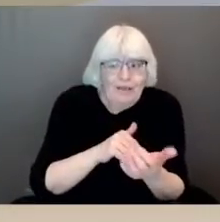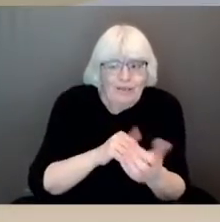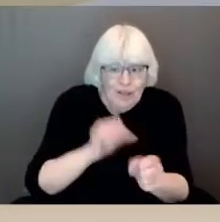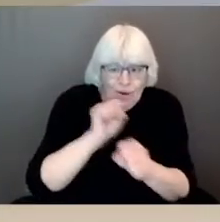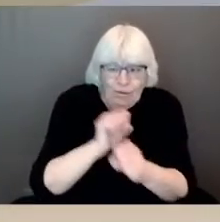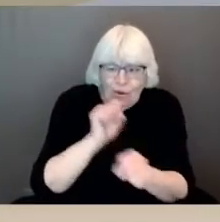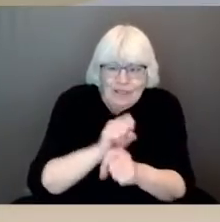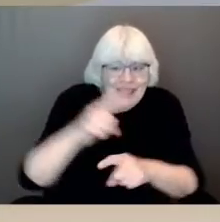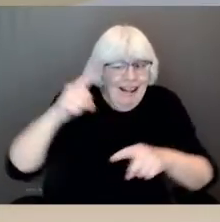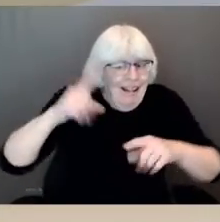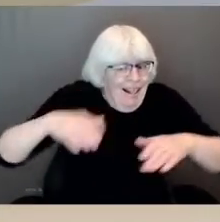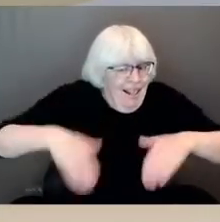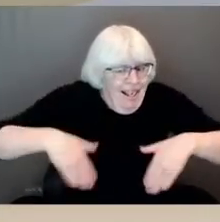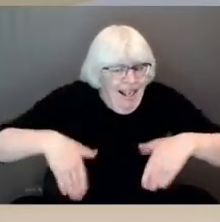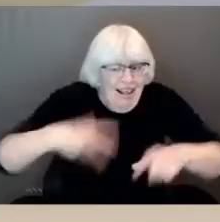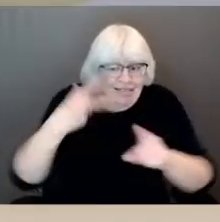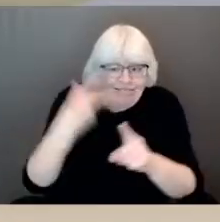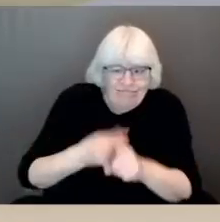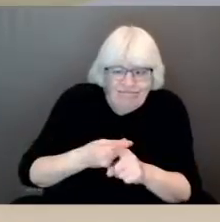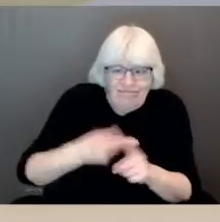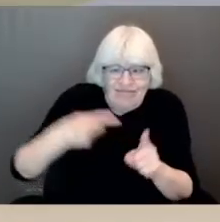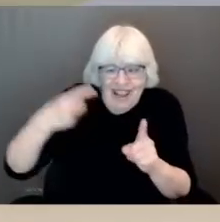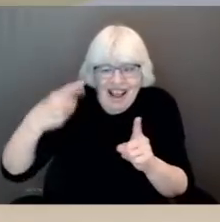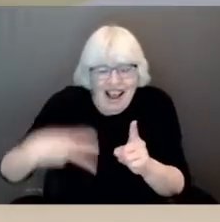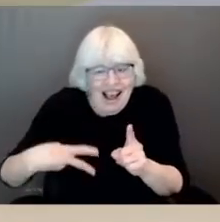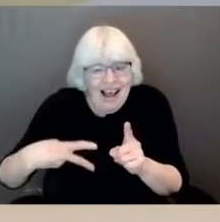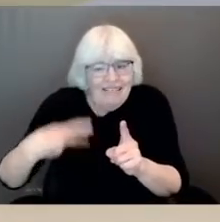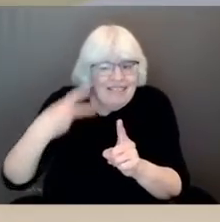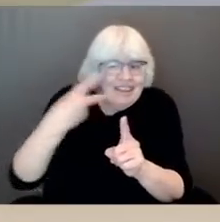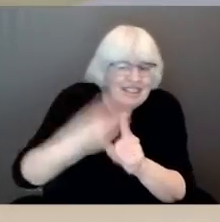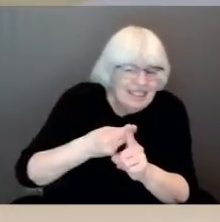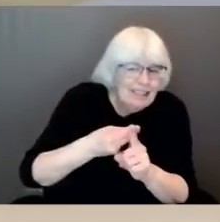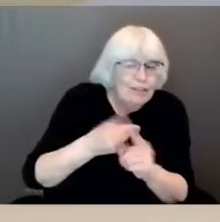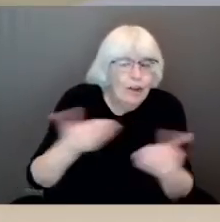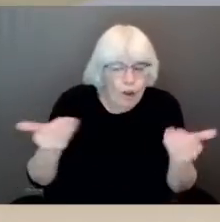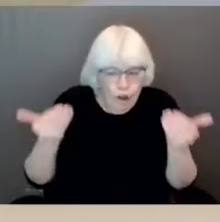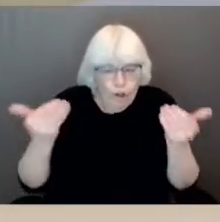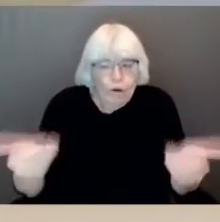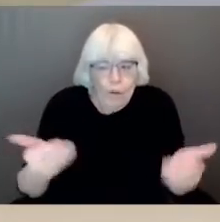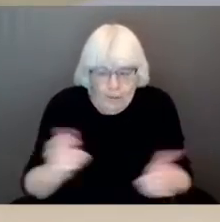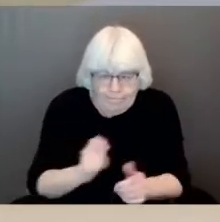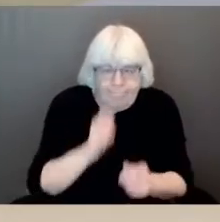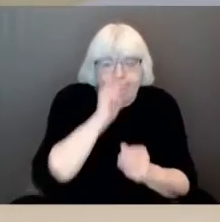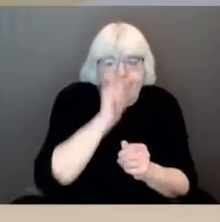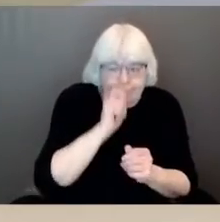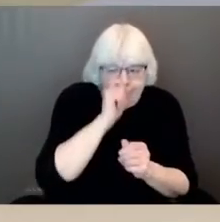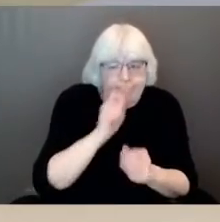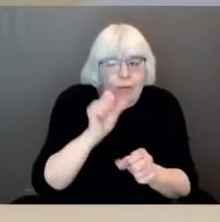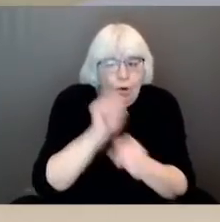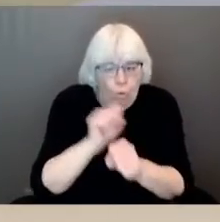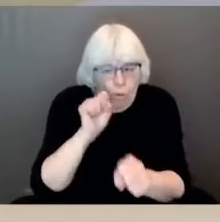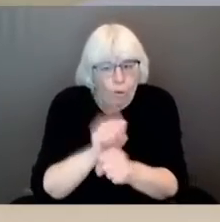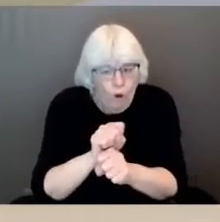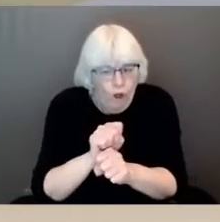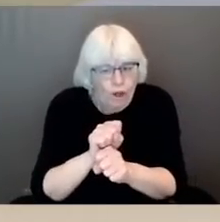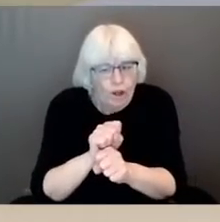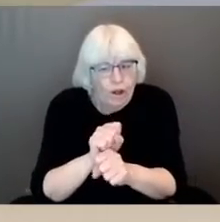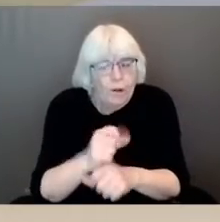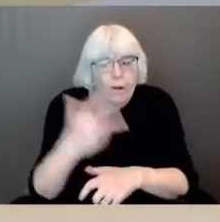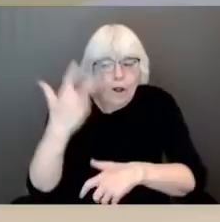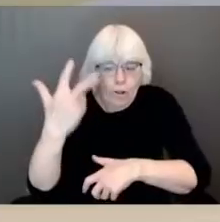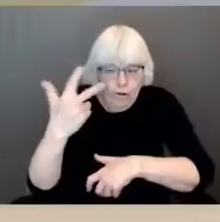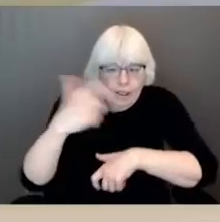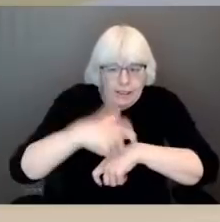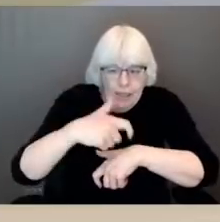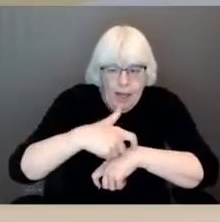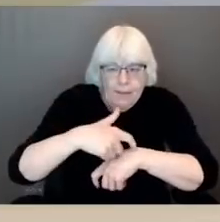partially vaccinated, meaning they will be tested in their workplace on a regular basis to a maximum of 3 times per week. Under